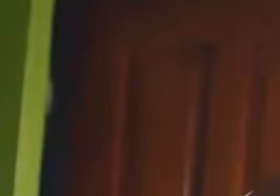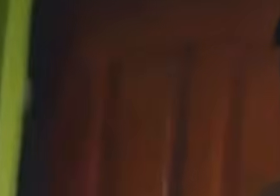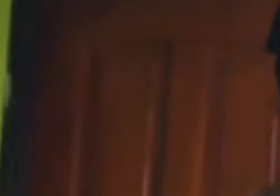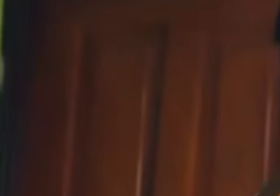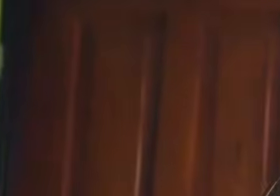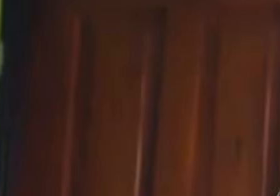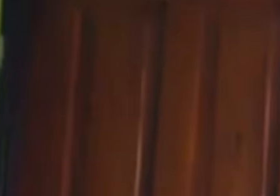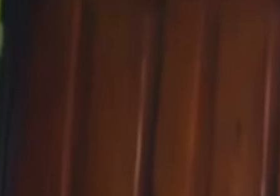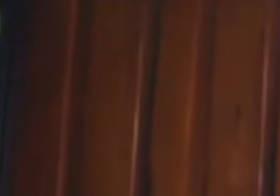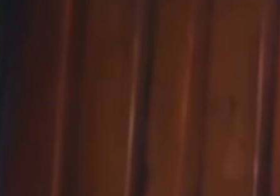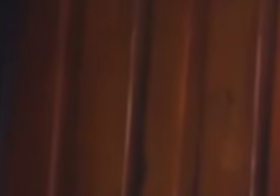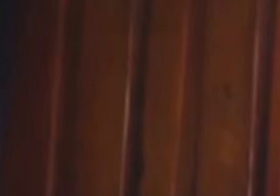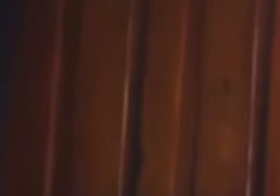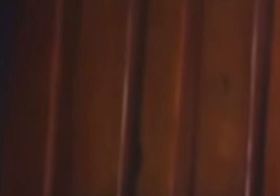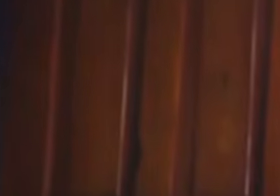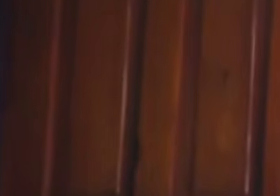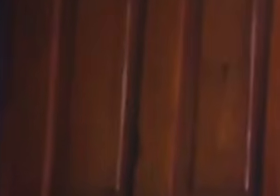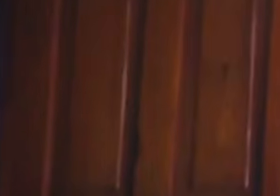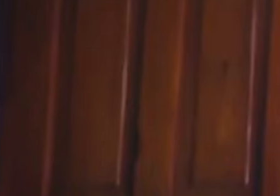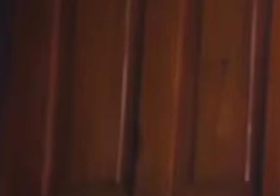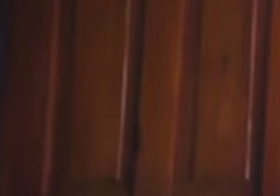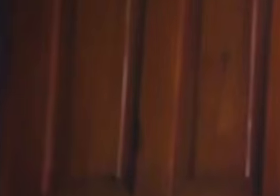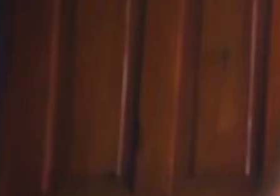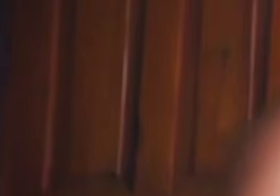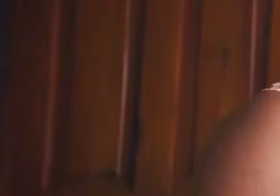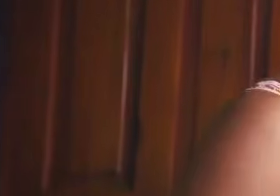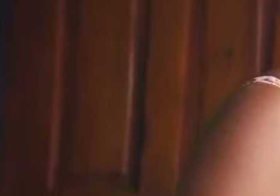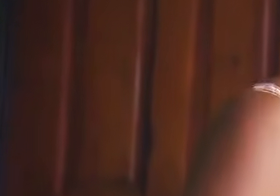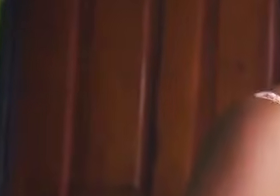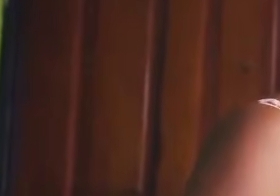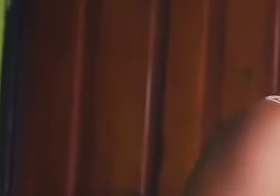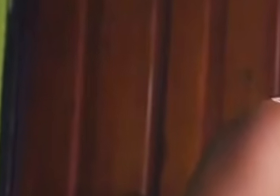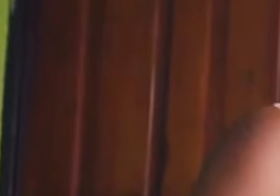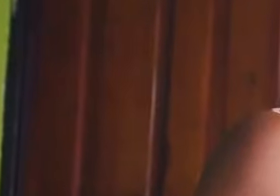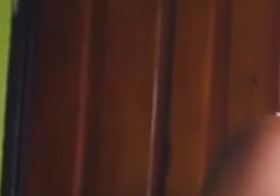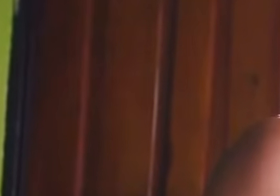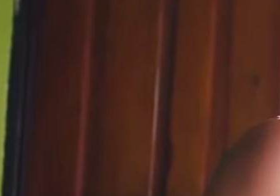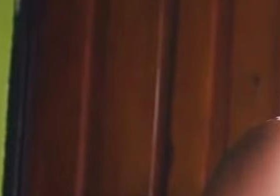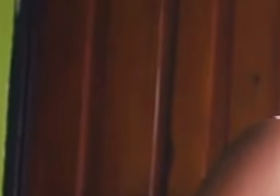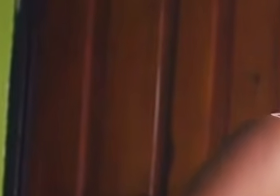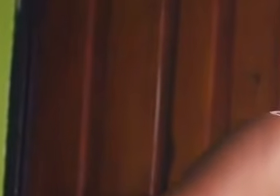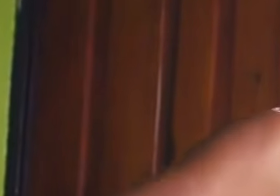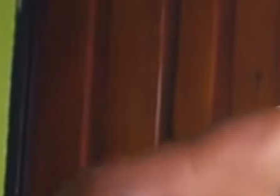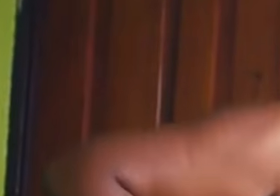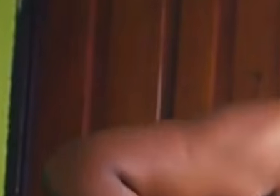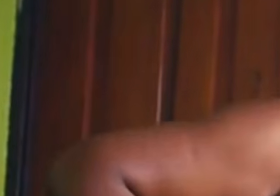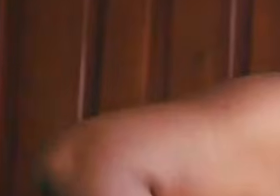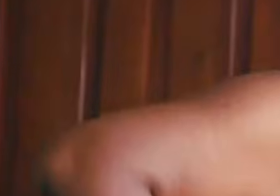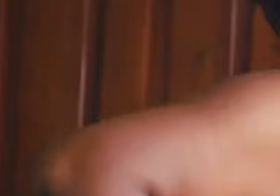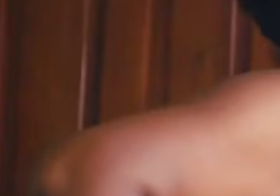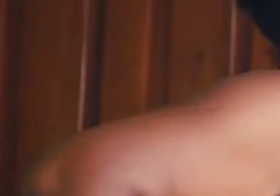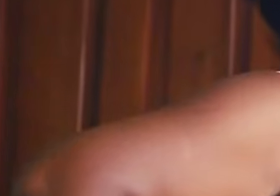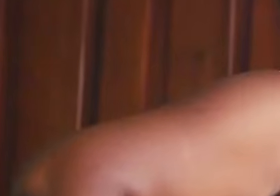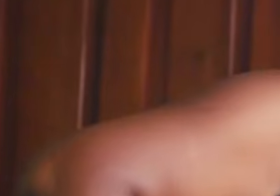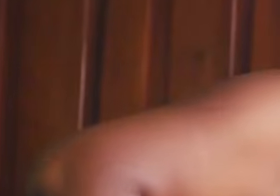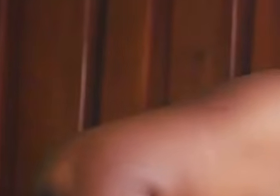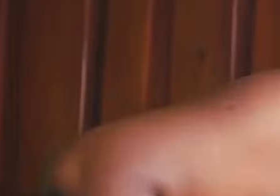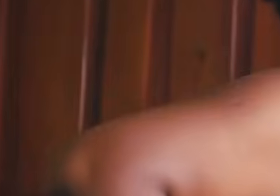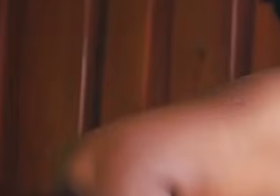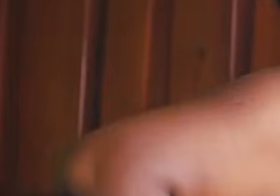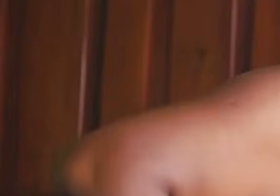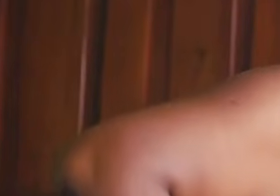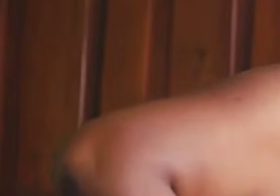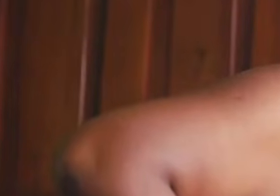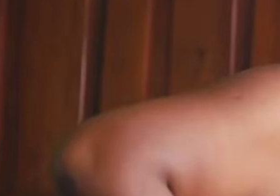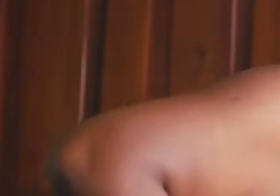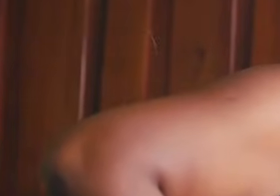walk on. Me glad for see you, Roy. Although things never go on for you, America, me glad say you there. Yes. Lift your head high.